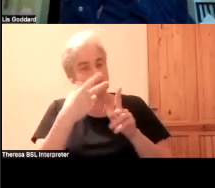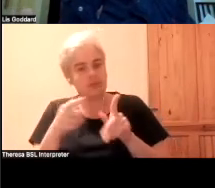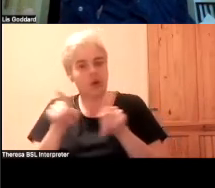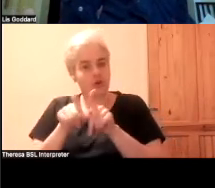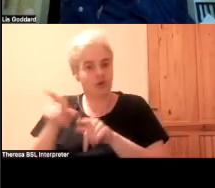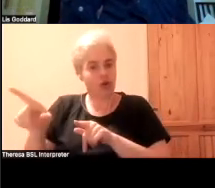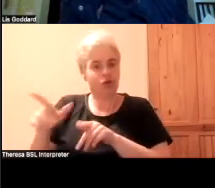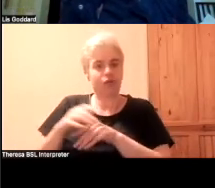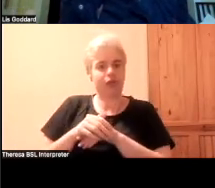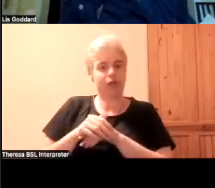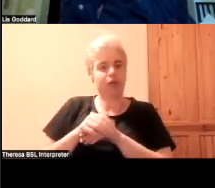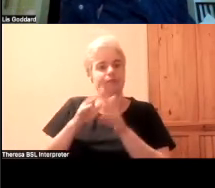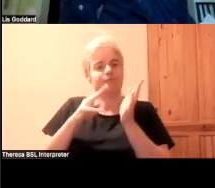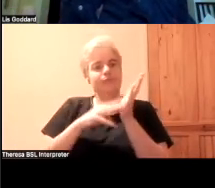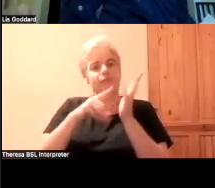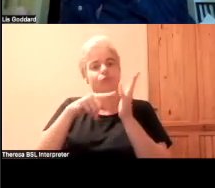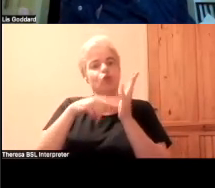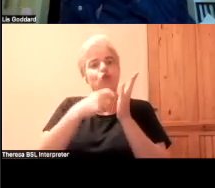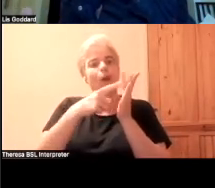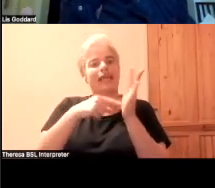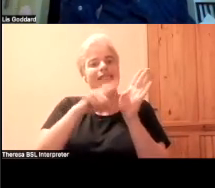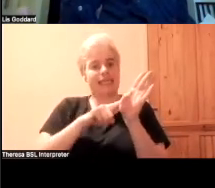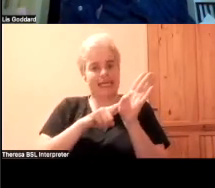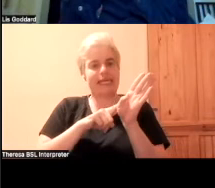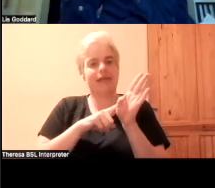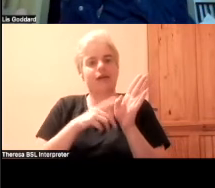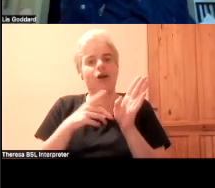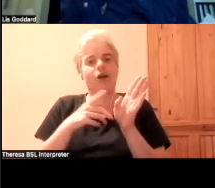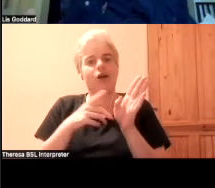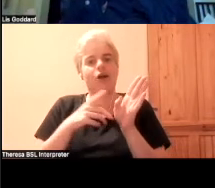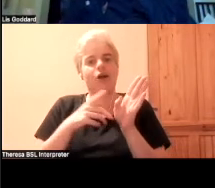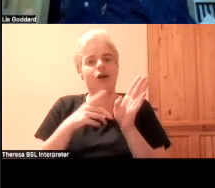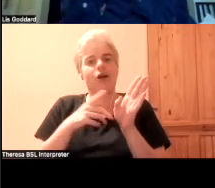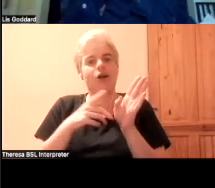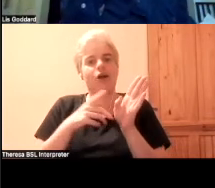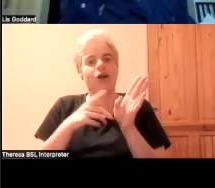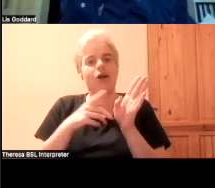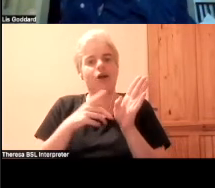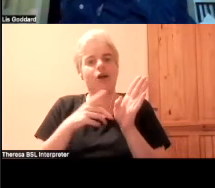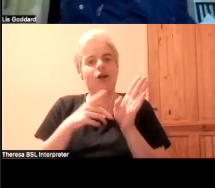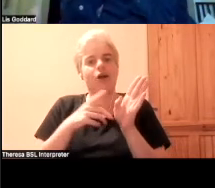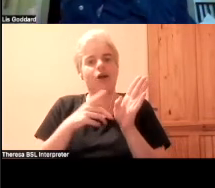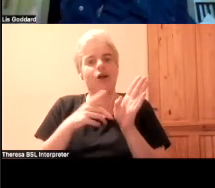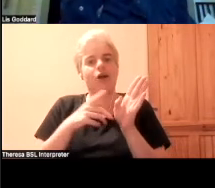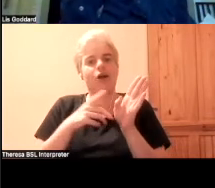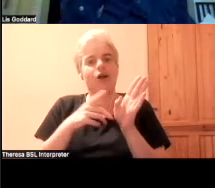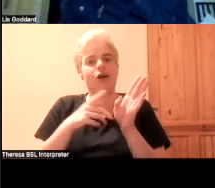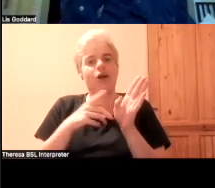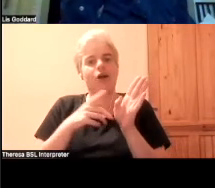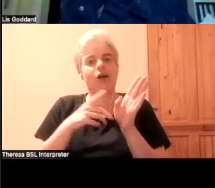Trinitarian relationship, and which, if it works out in the leadership within the church, would in fact be